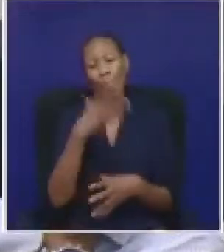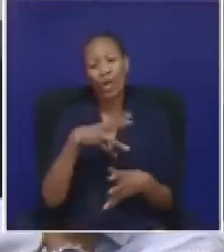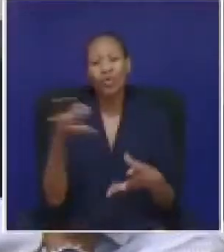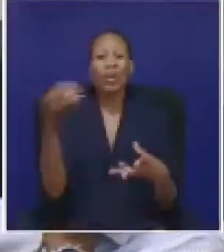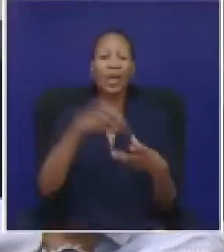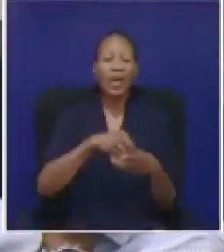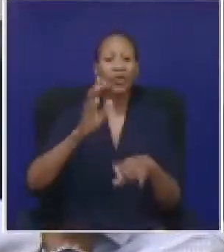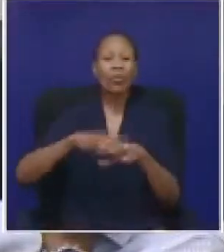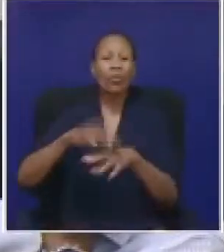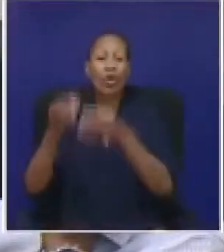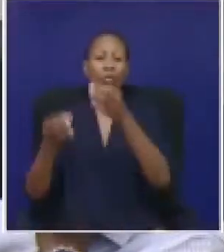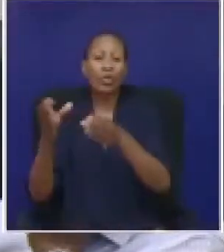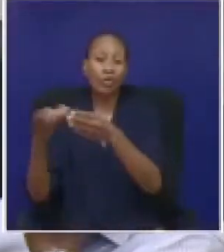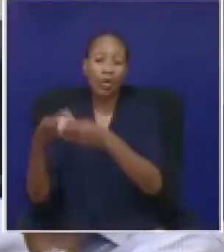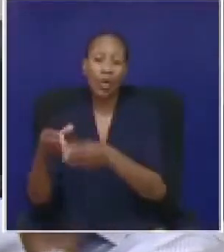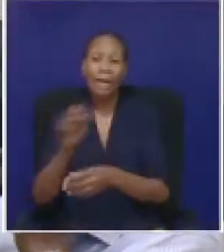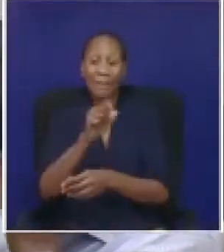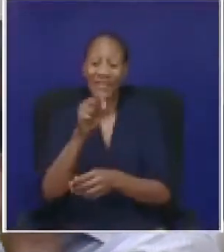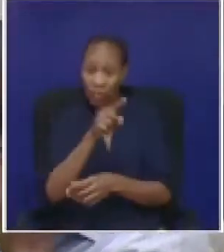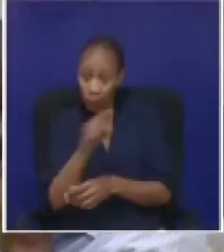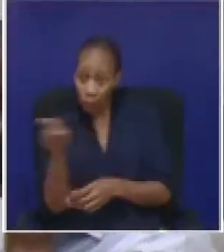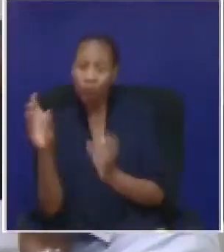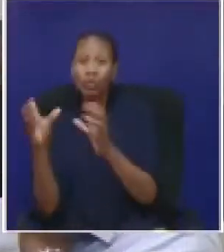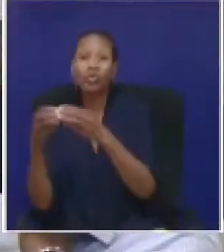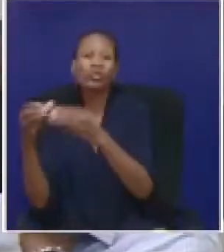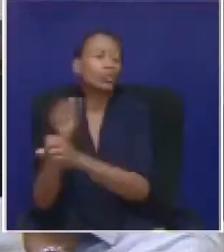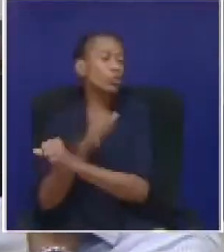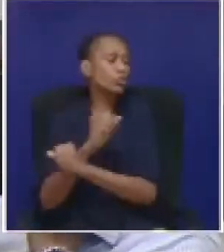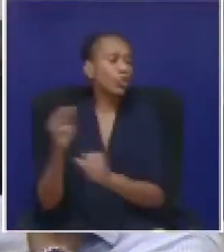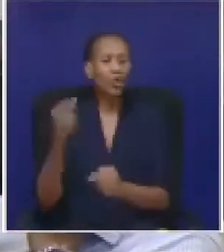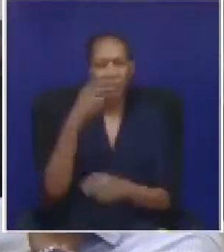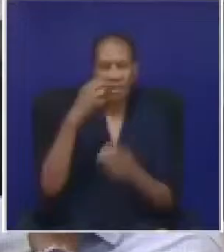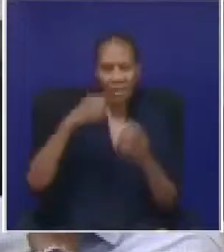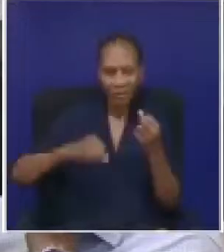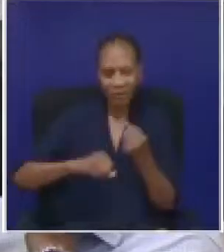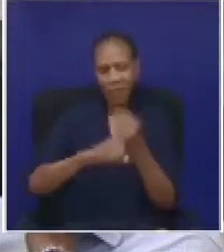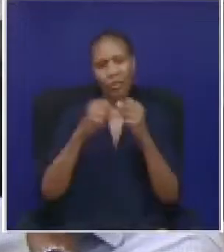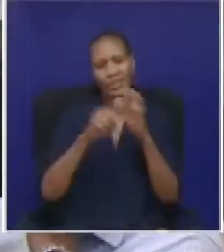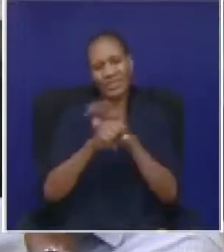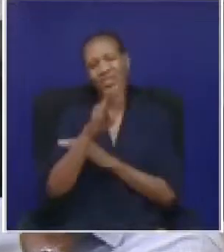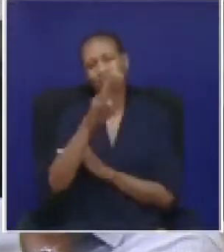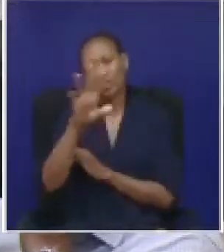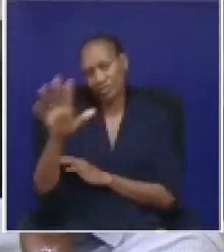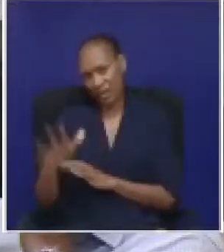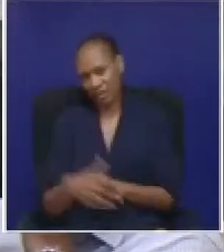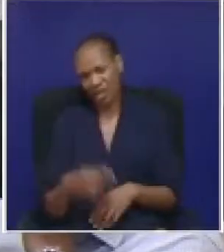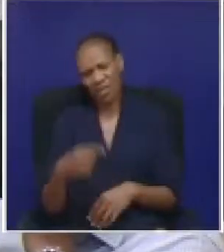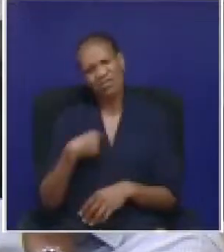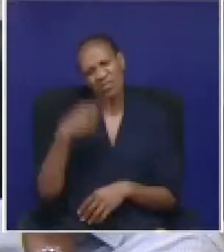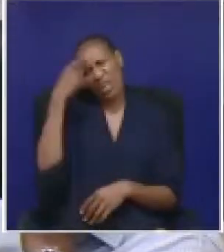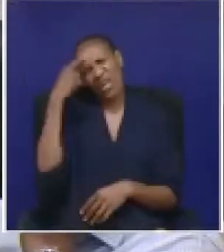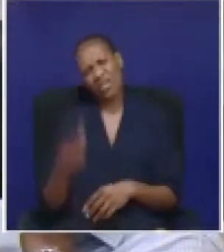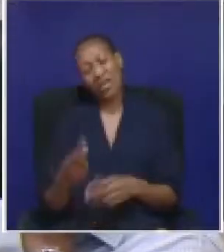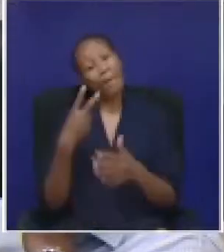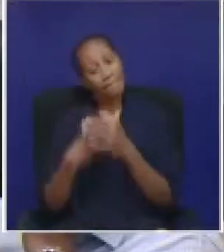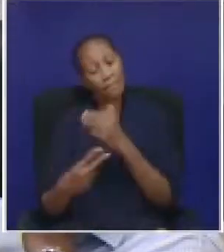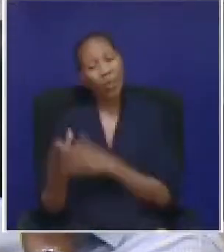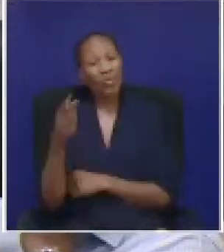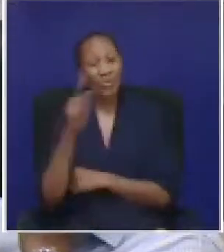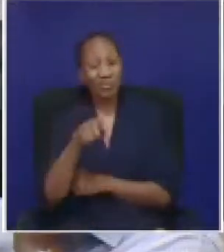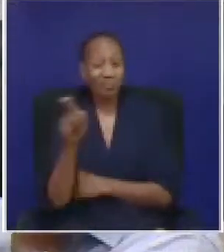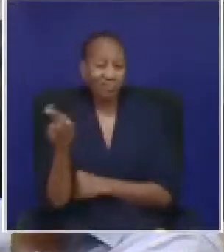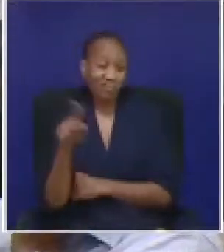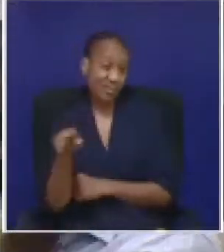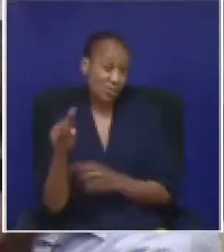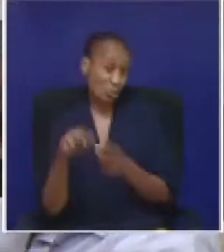believe in Section 25 of the Constitution. Would the Deputy President agree with me that both of these are bad for policy